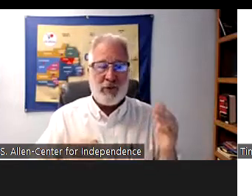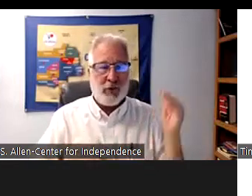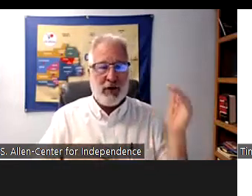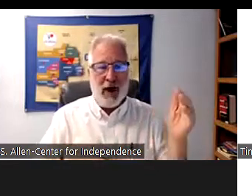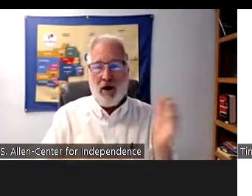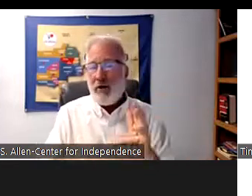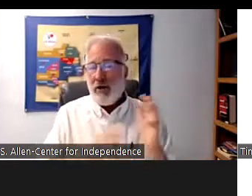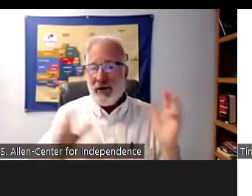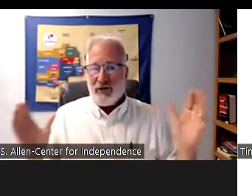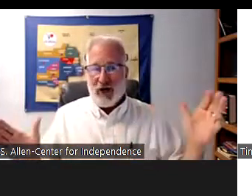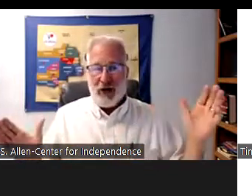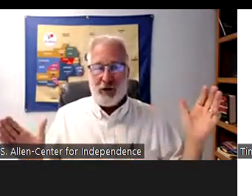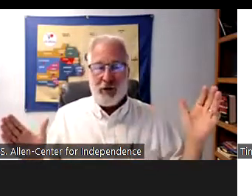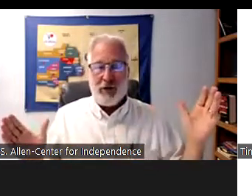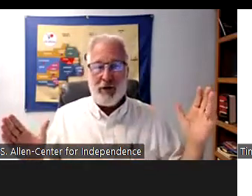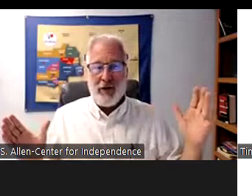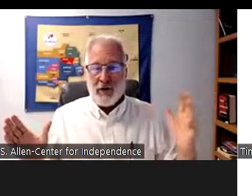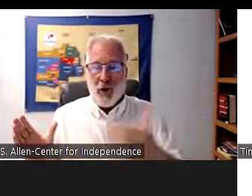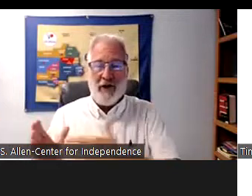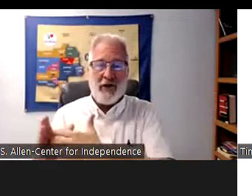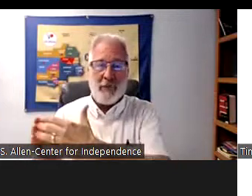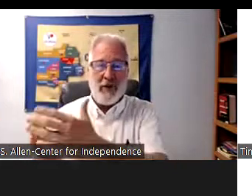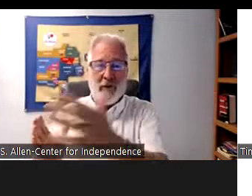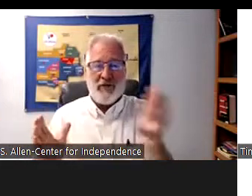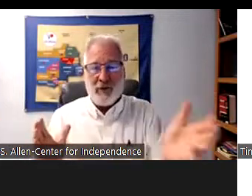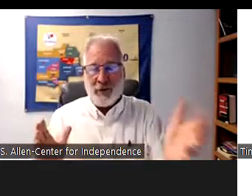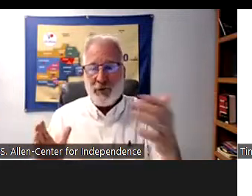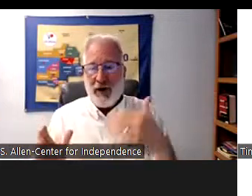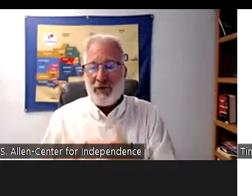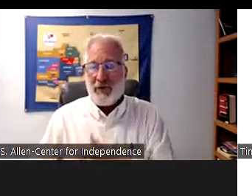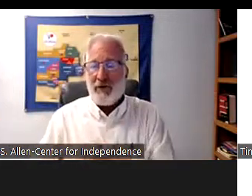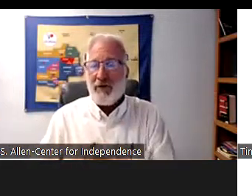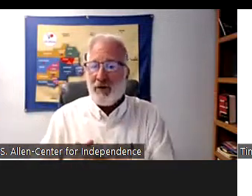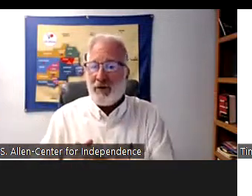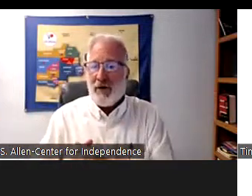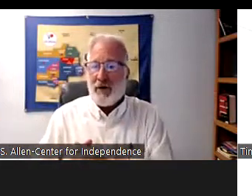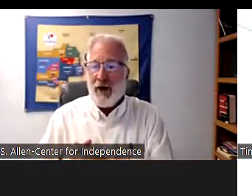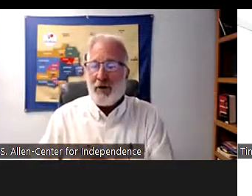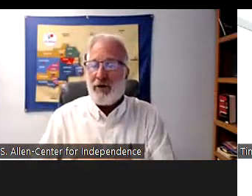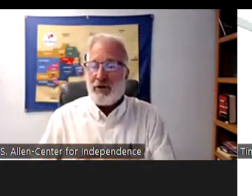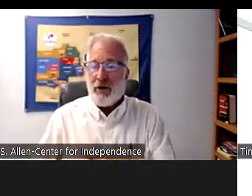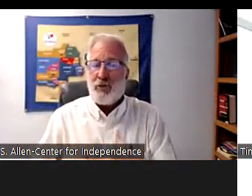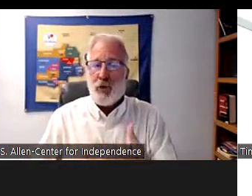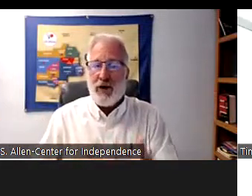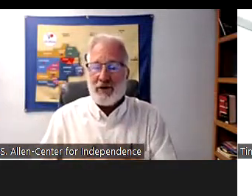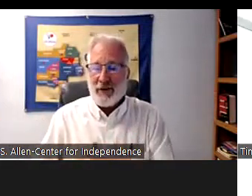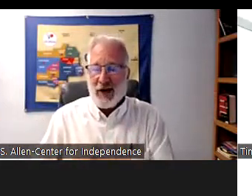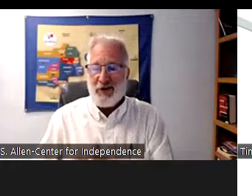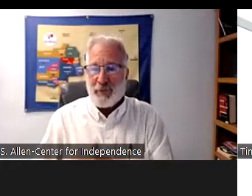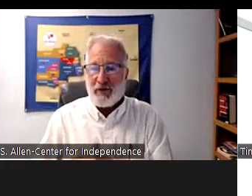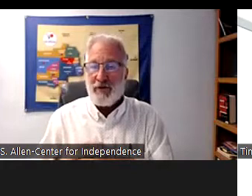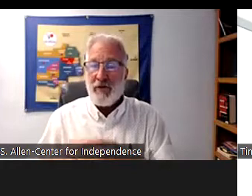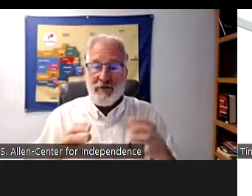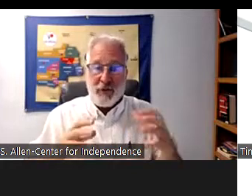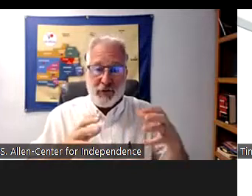do between now and January to go out there and meet with these people out there and start collaborating and start rolling out some